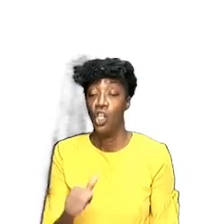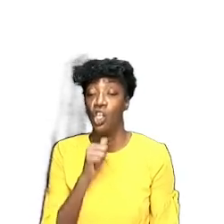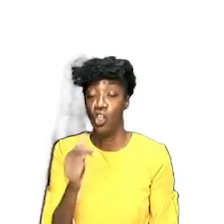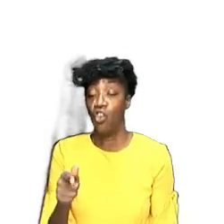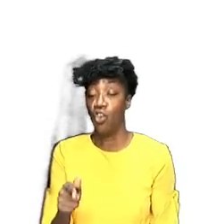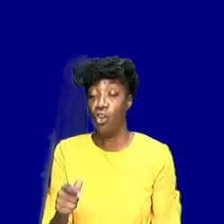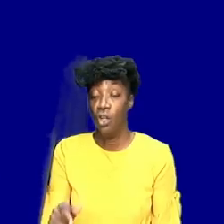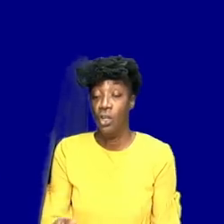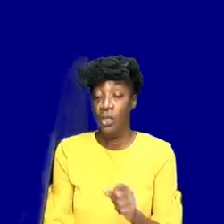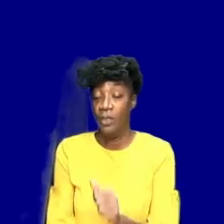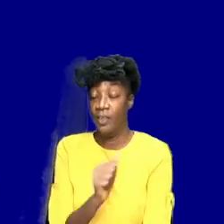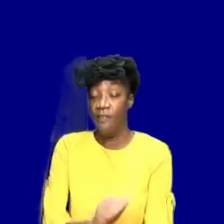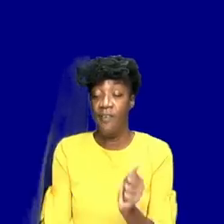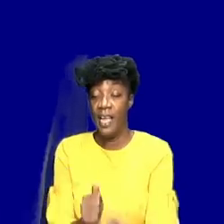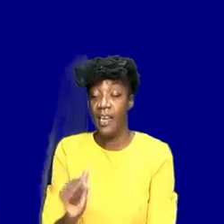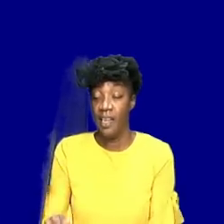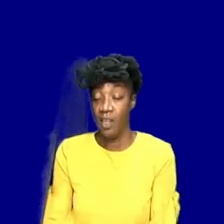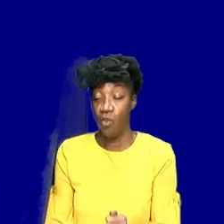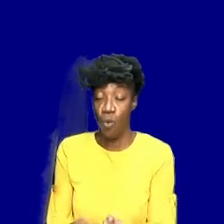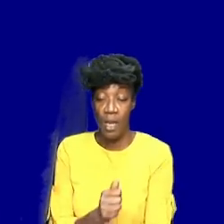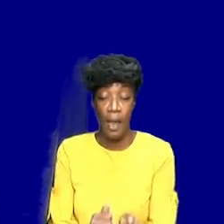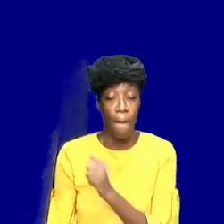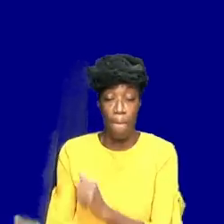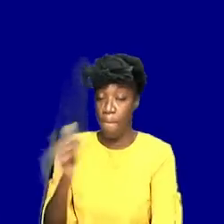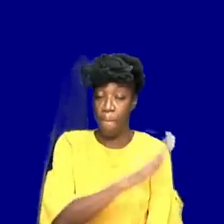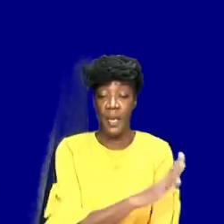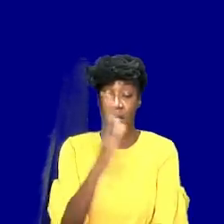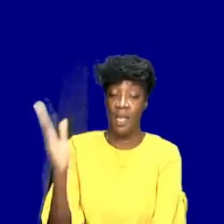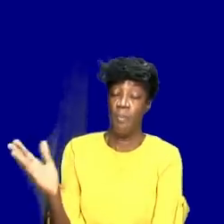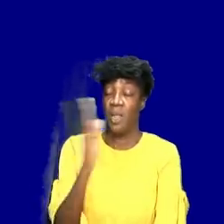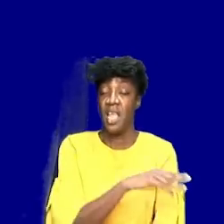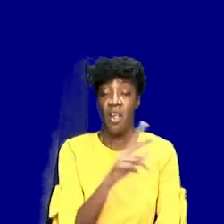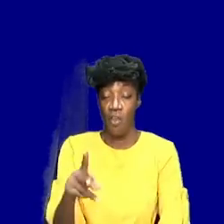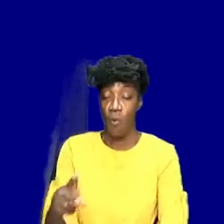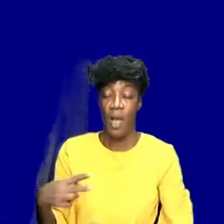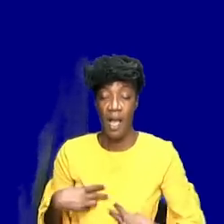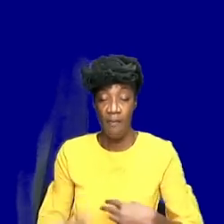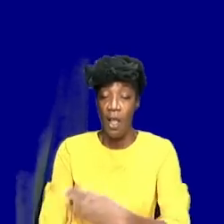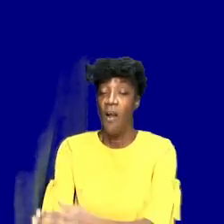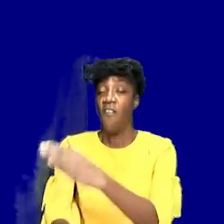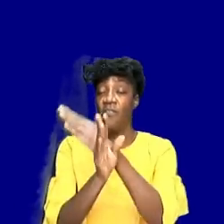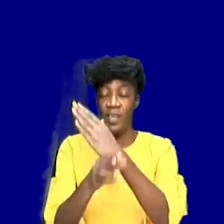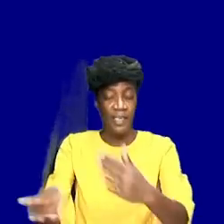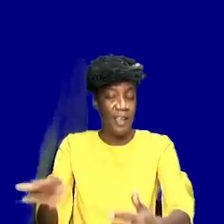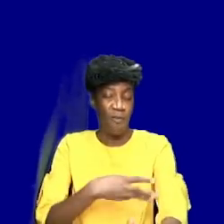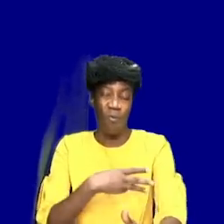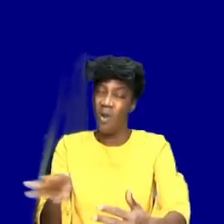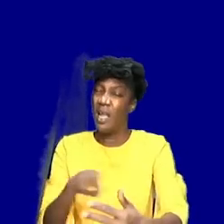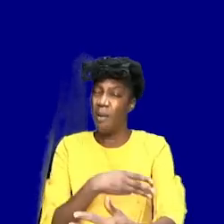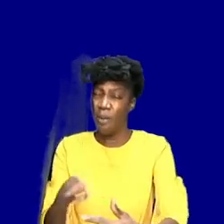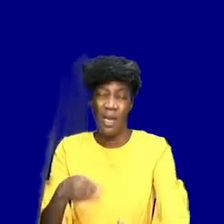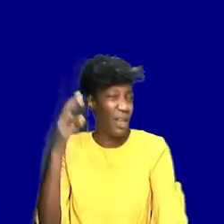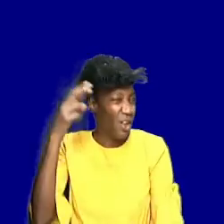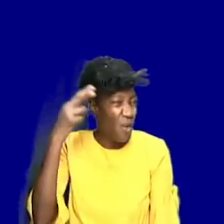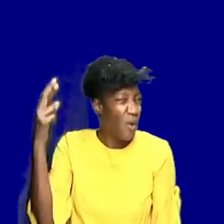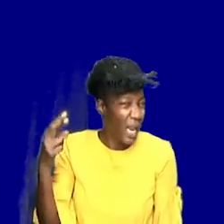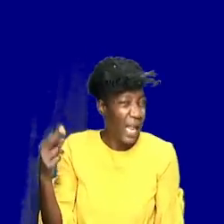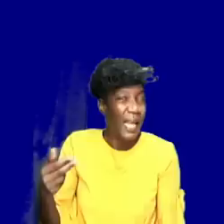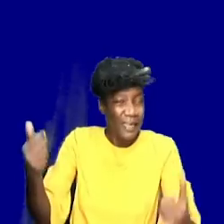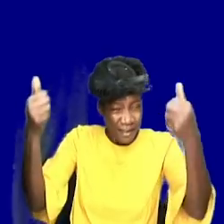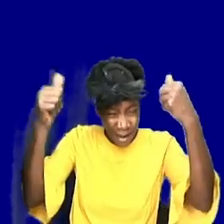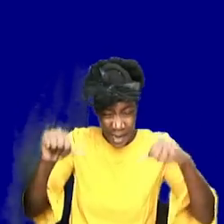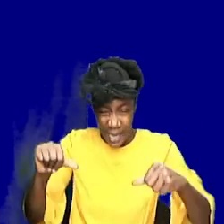as one that beateth the ear. So when you have an offensive weapon, amen, you're going to realize, praise God, that you're able